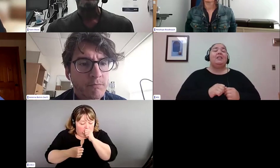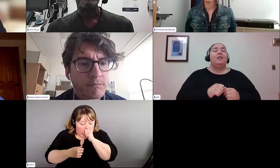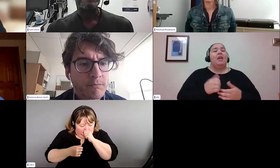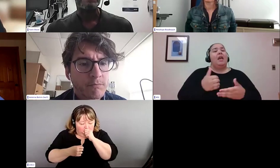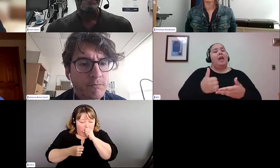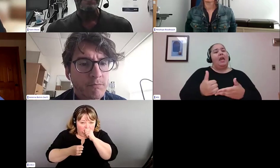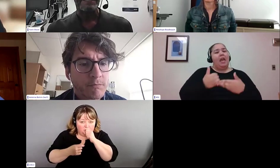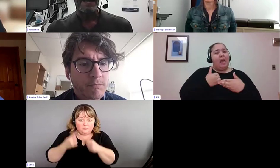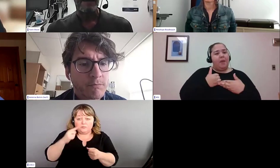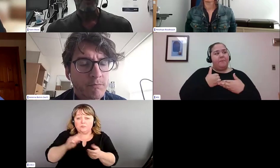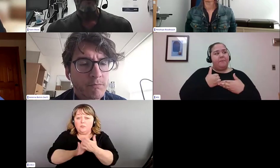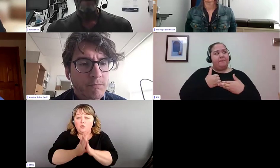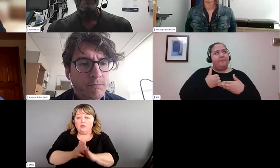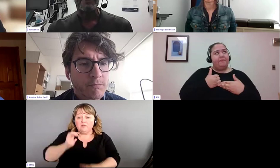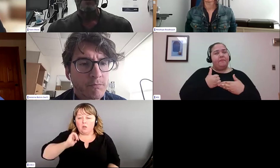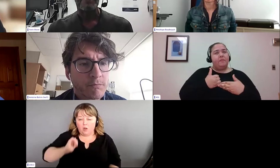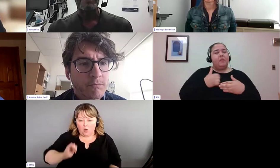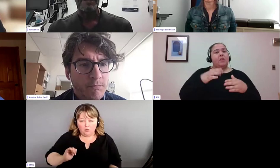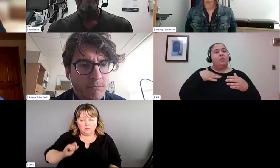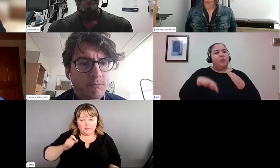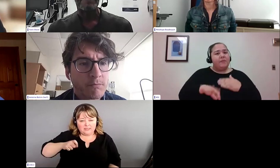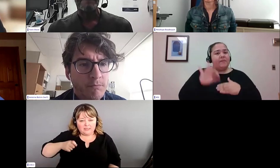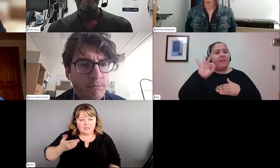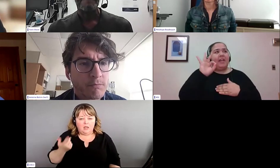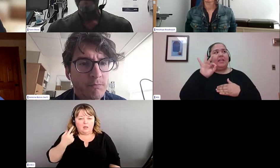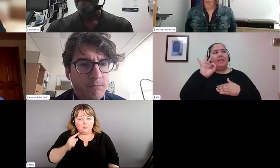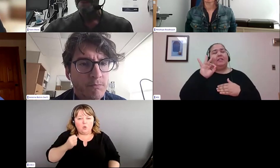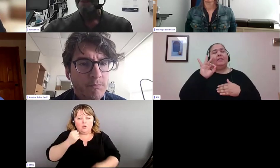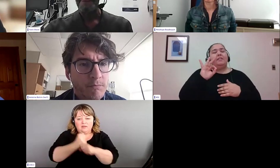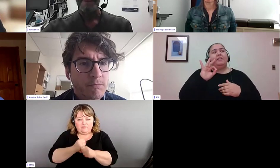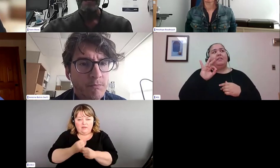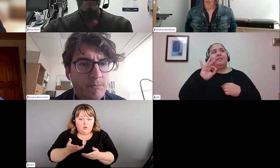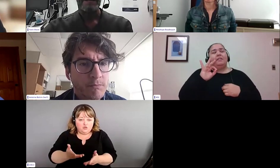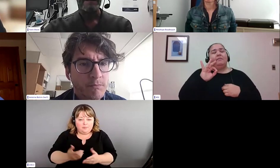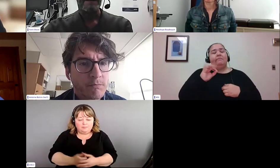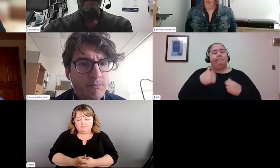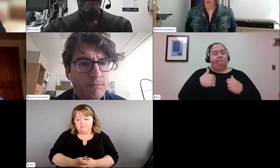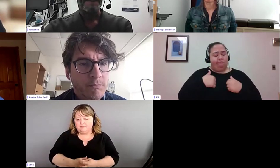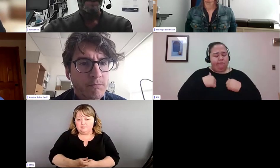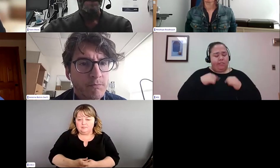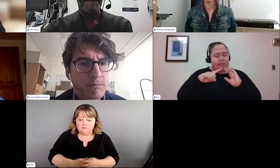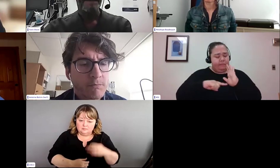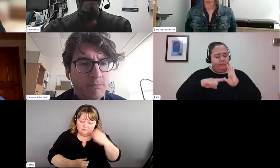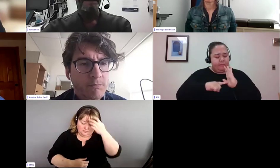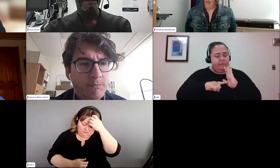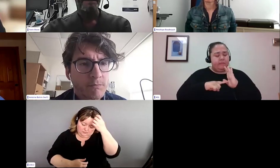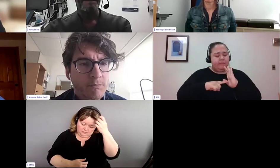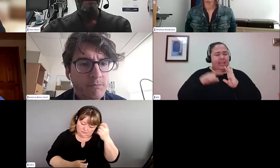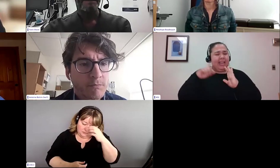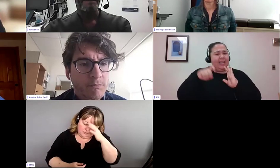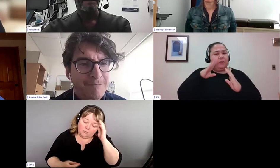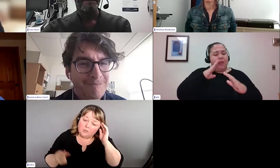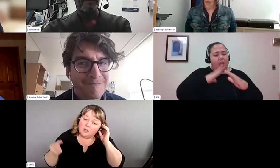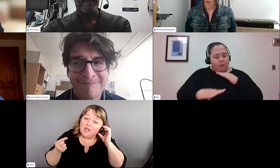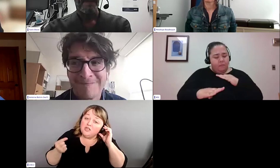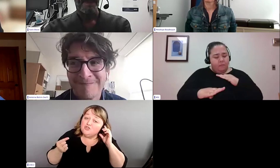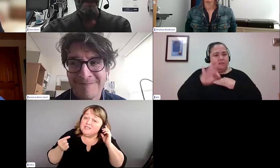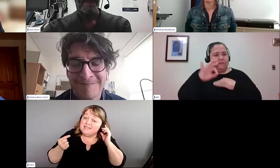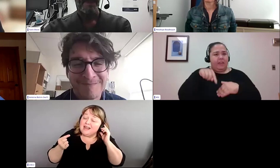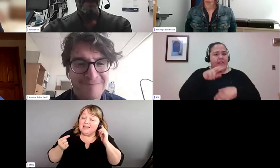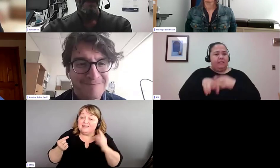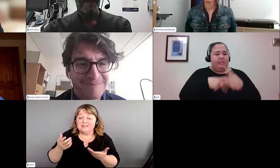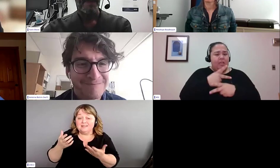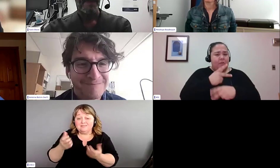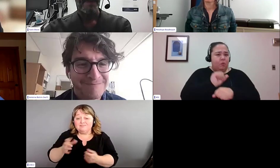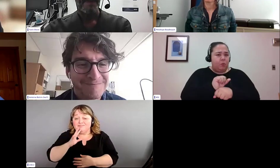helped me to find the humility that was necessary to do this type of work. Ghislaine, in